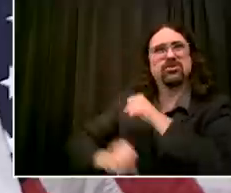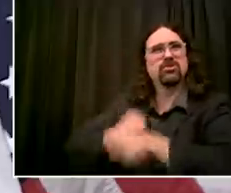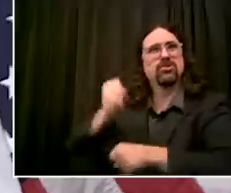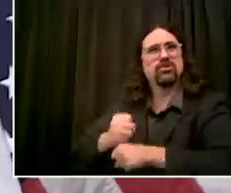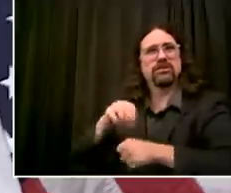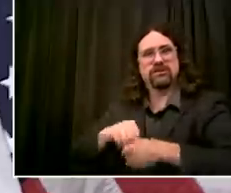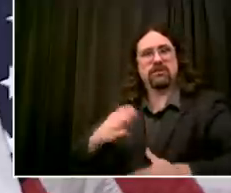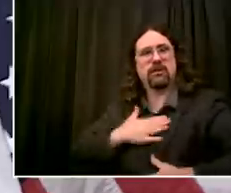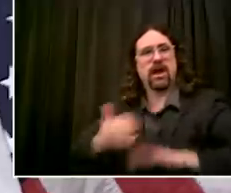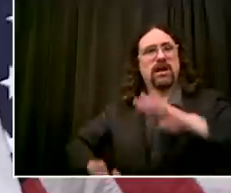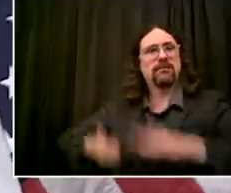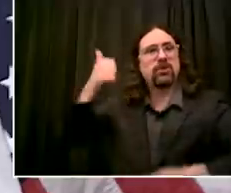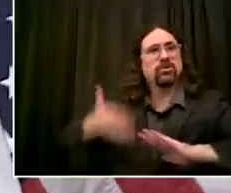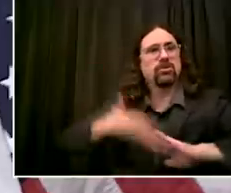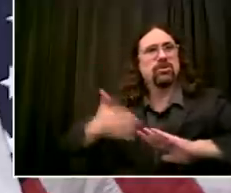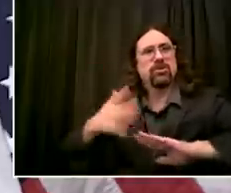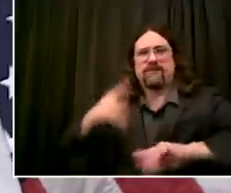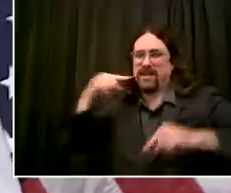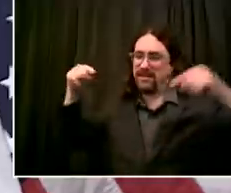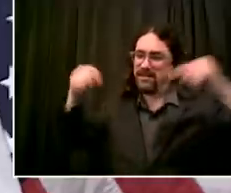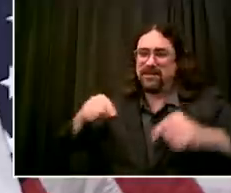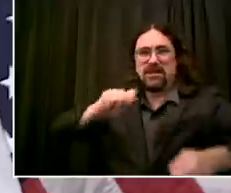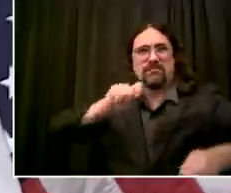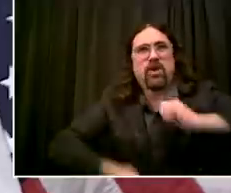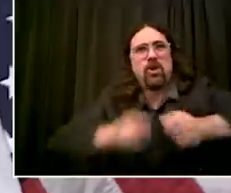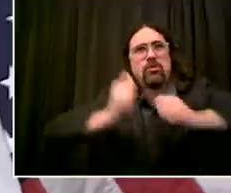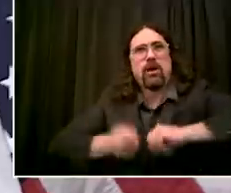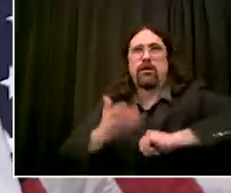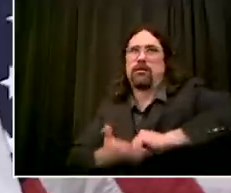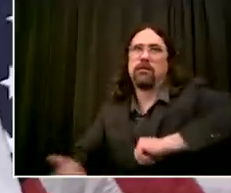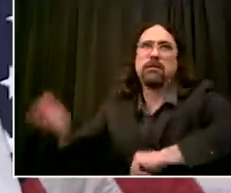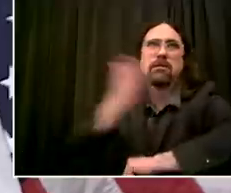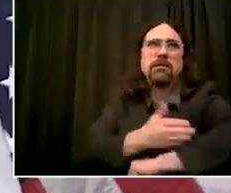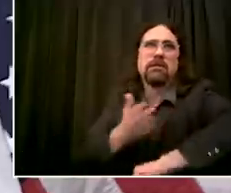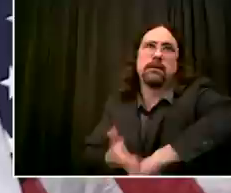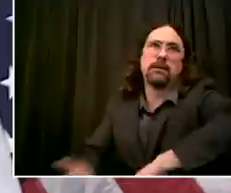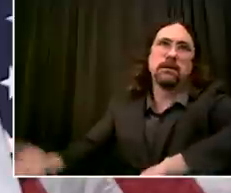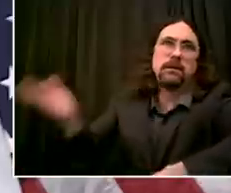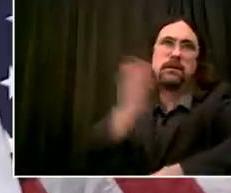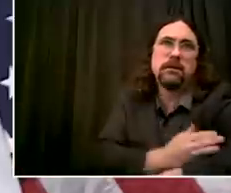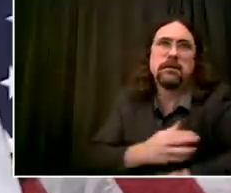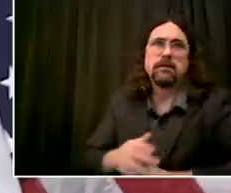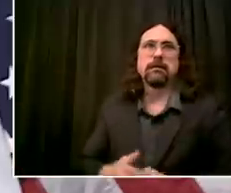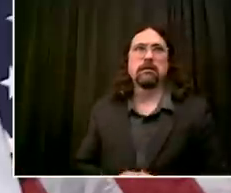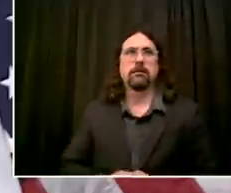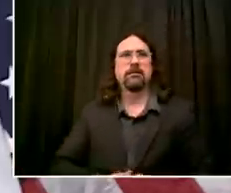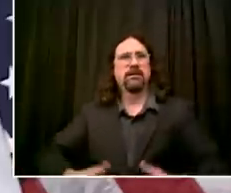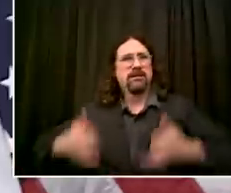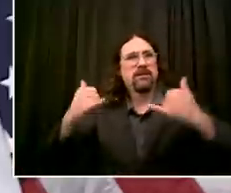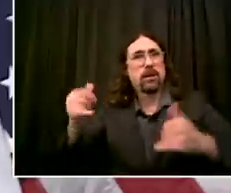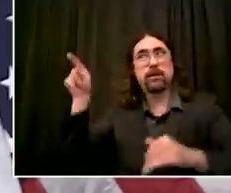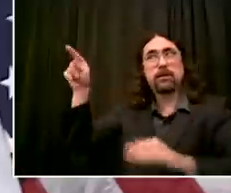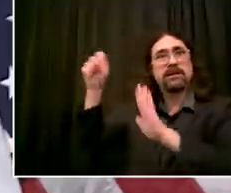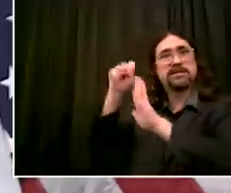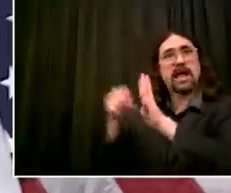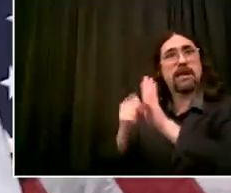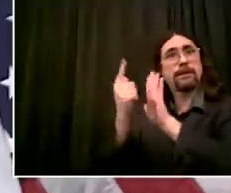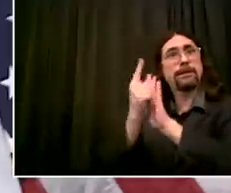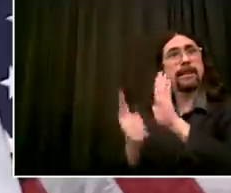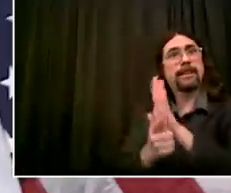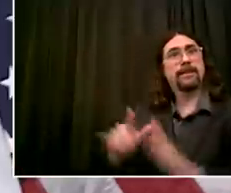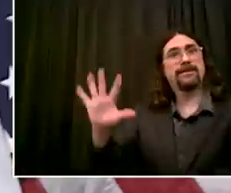faster disciplinary process at the NYPD. I believe we can achieve that, and I'll provide whatever resources are needed for that. I want to